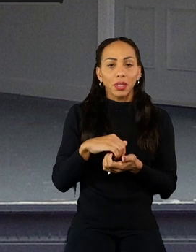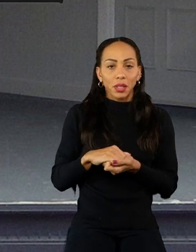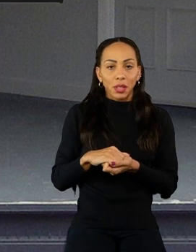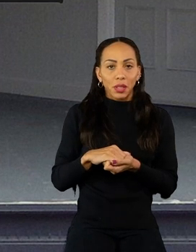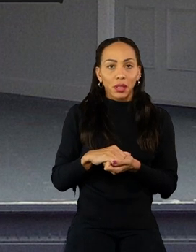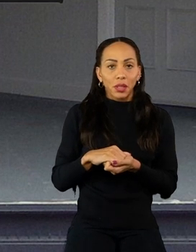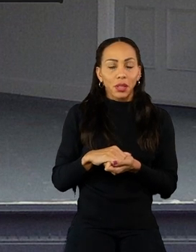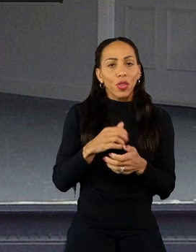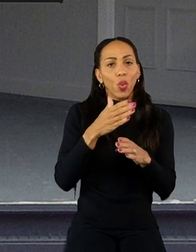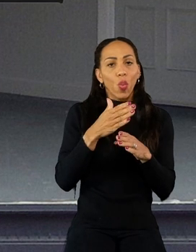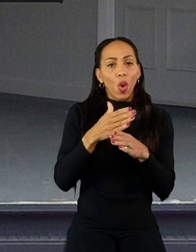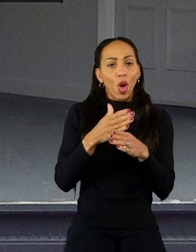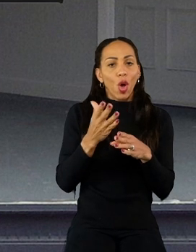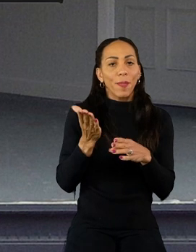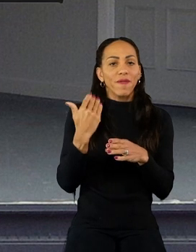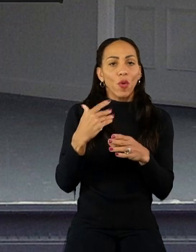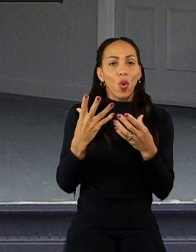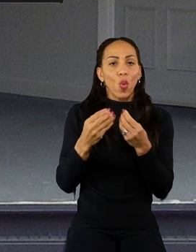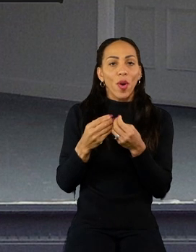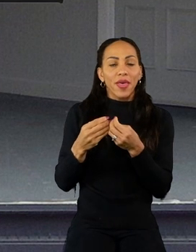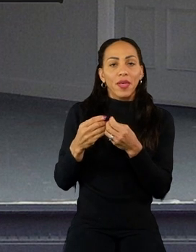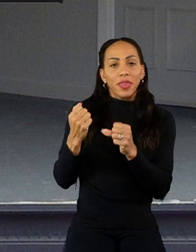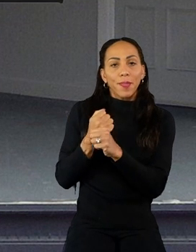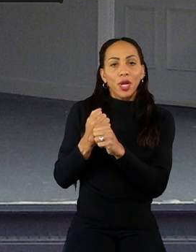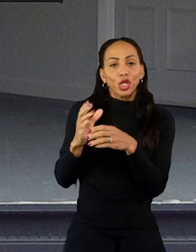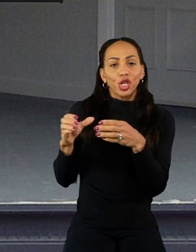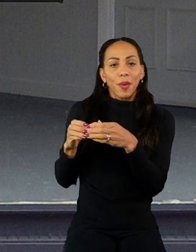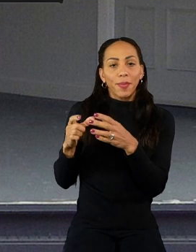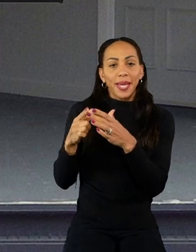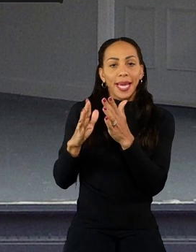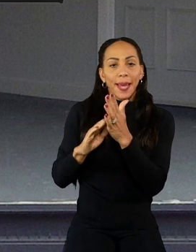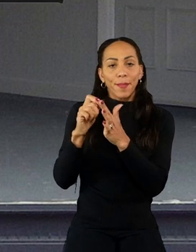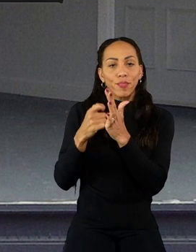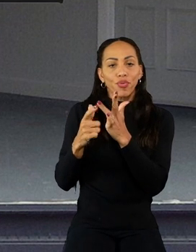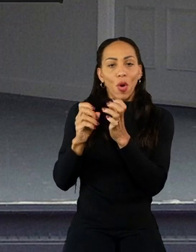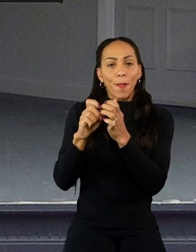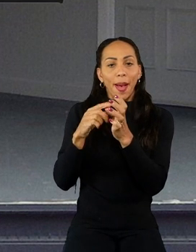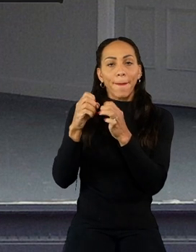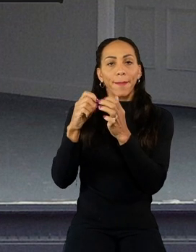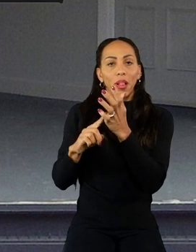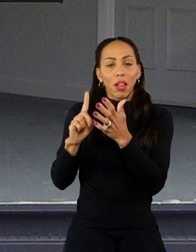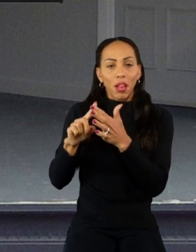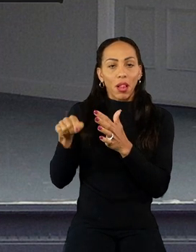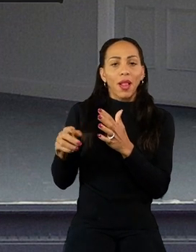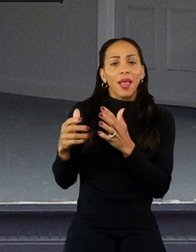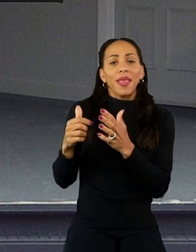brilliant. I was just going to say that one, actually, when we did the work with Improbable, mm-hmm.